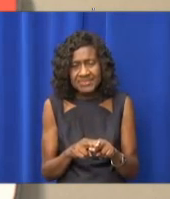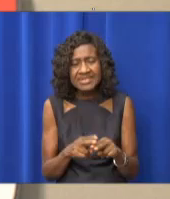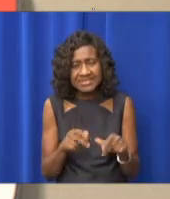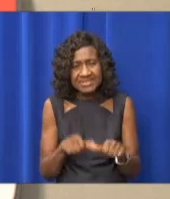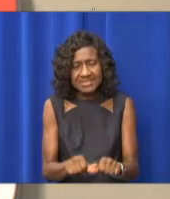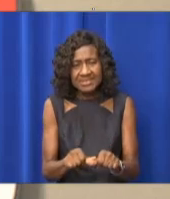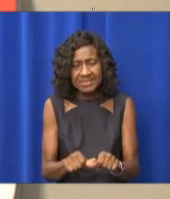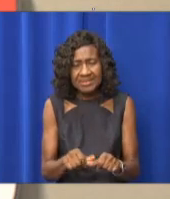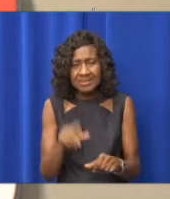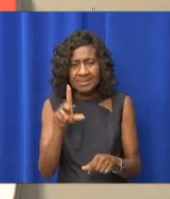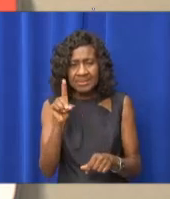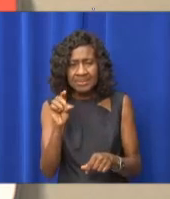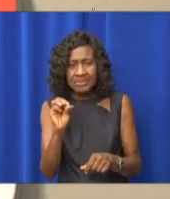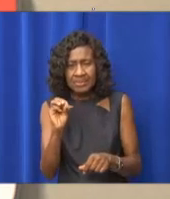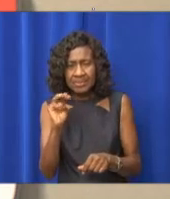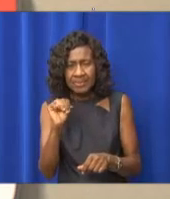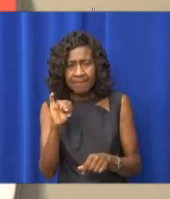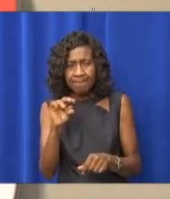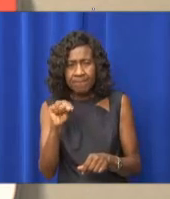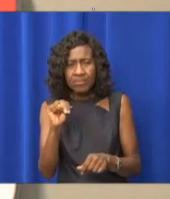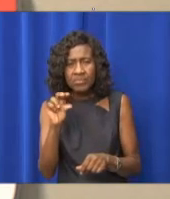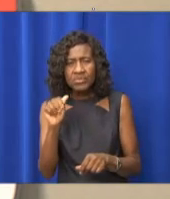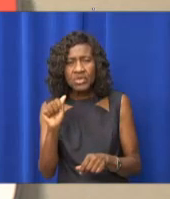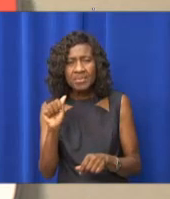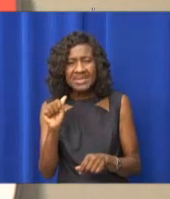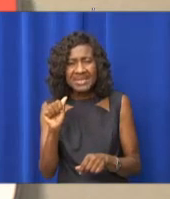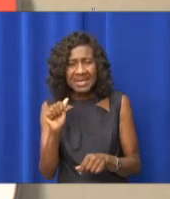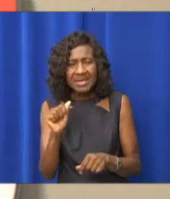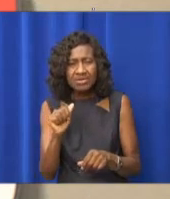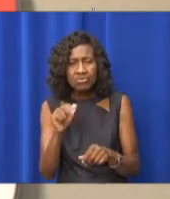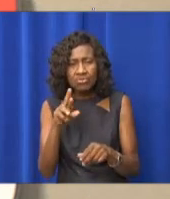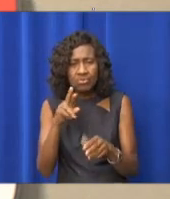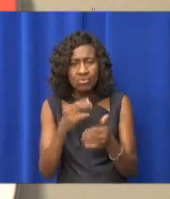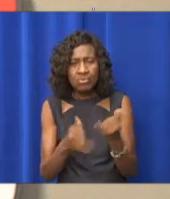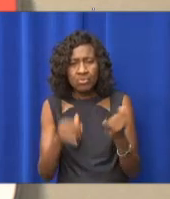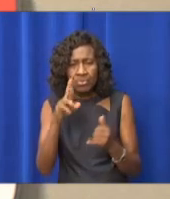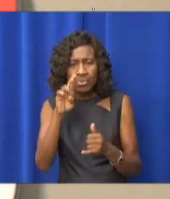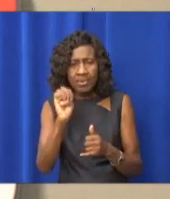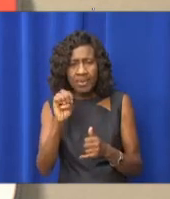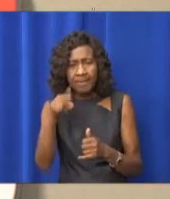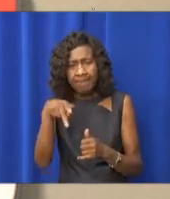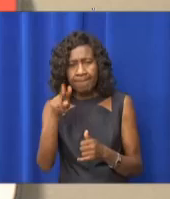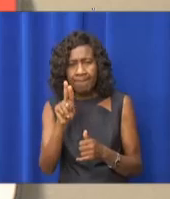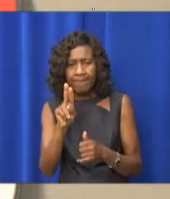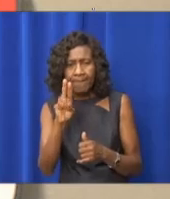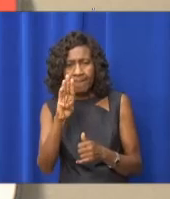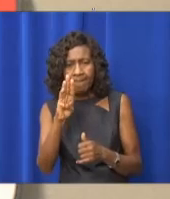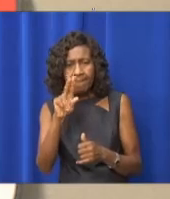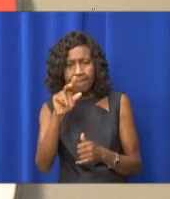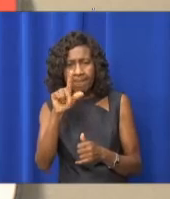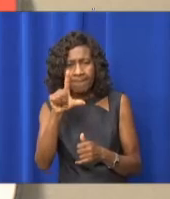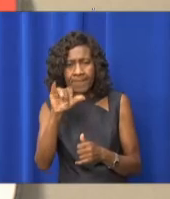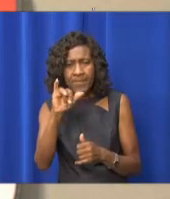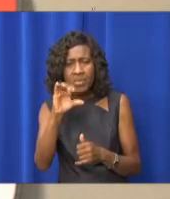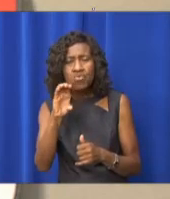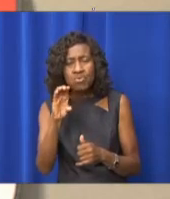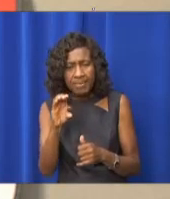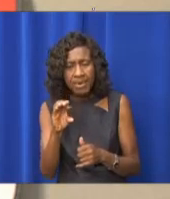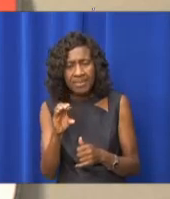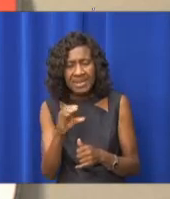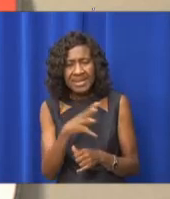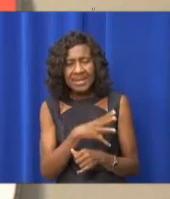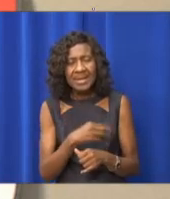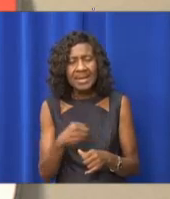Republic flight on the 17th of May, and there are, again, a very small number of seats still available on that. And there is a Canada flight